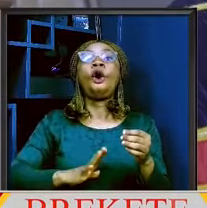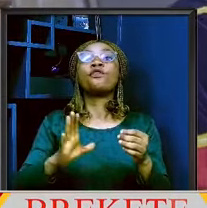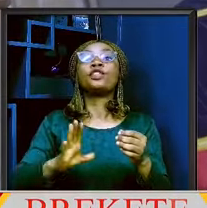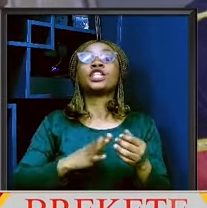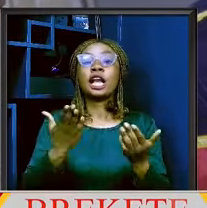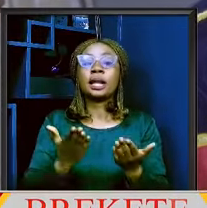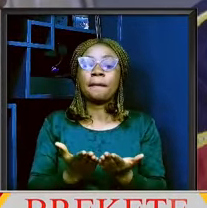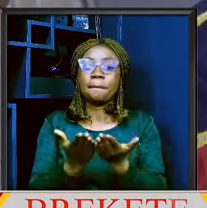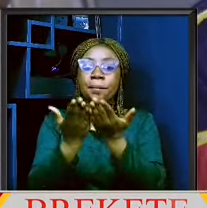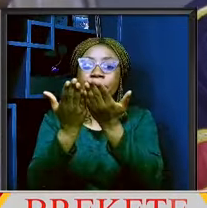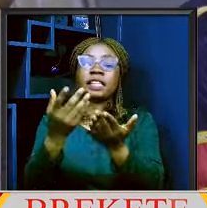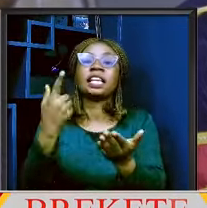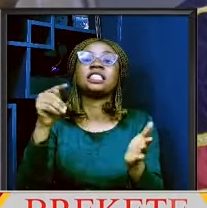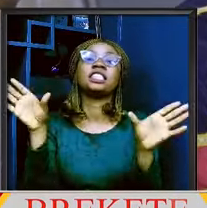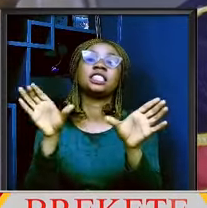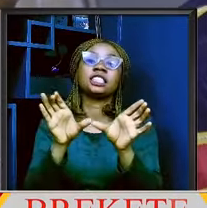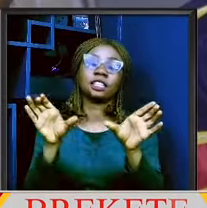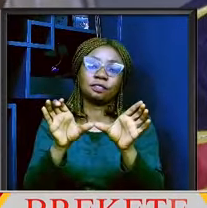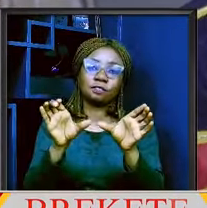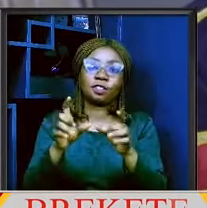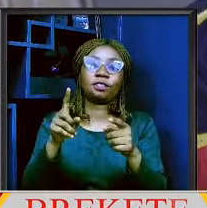the certificate to him.